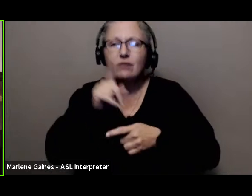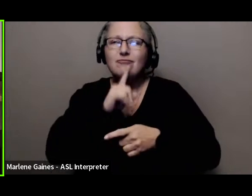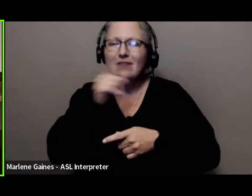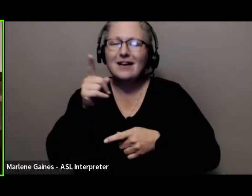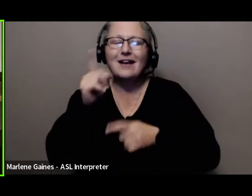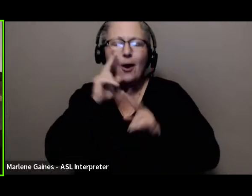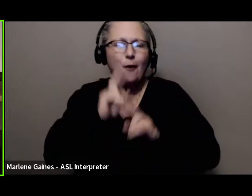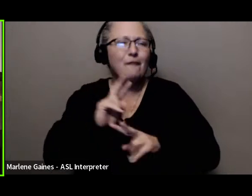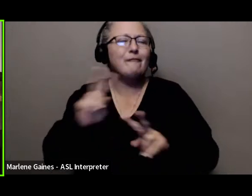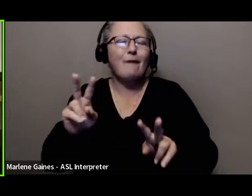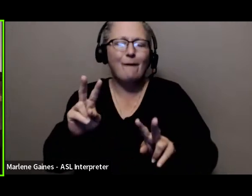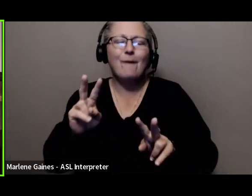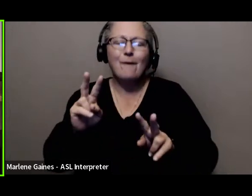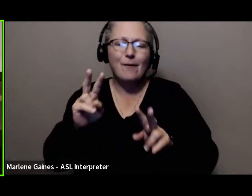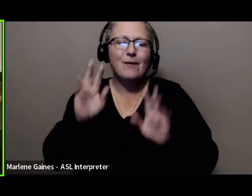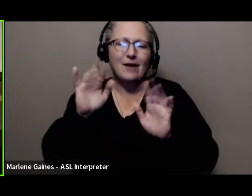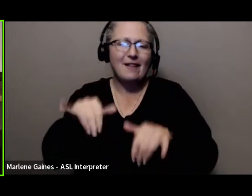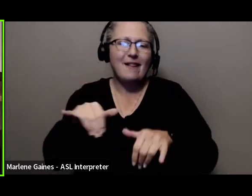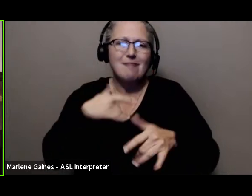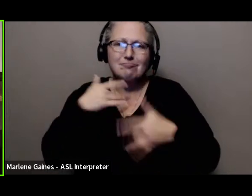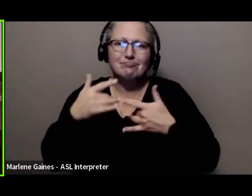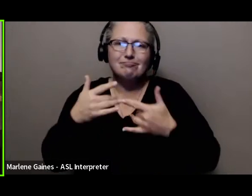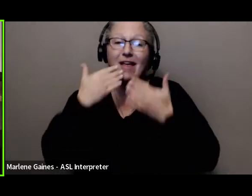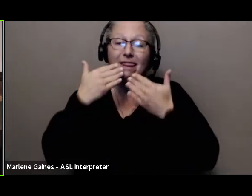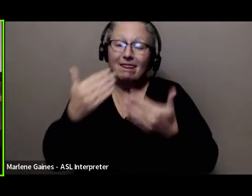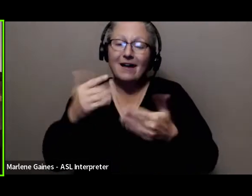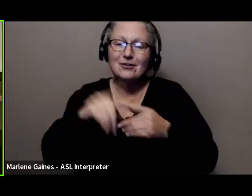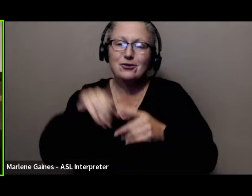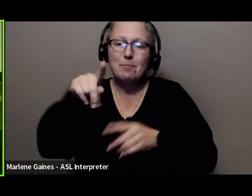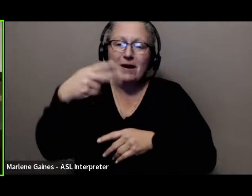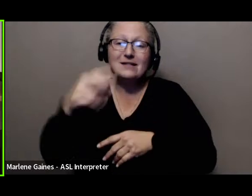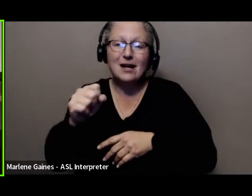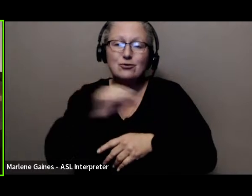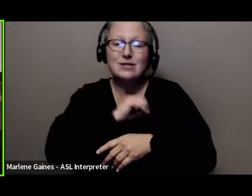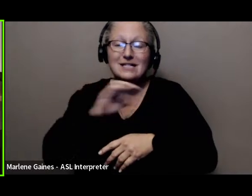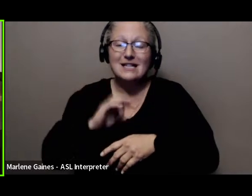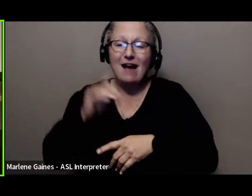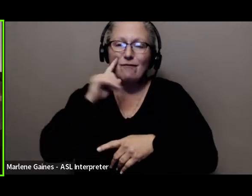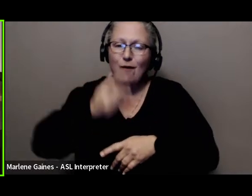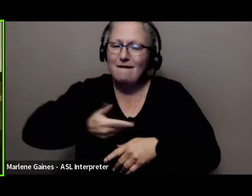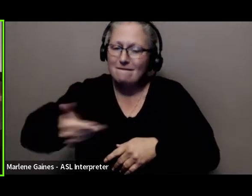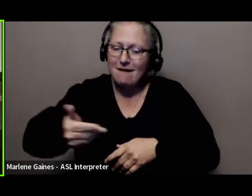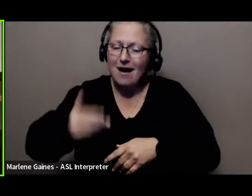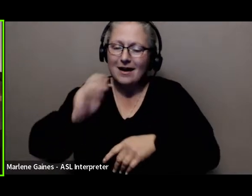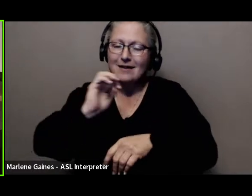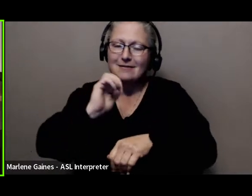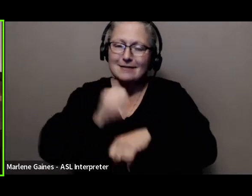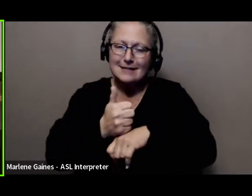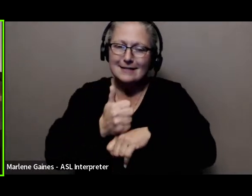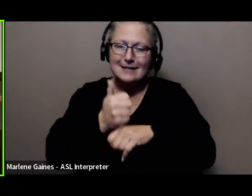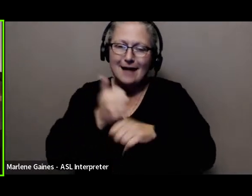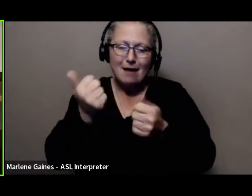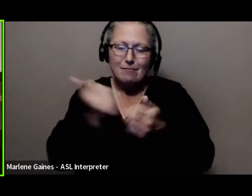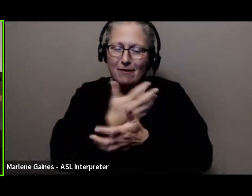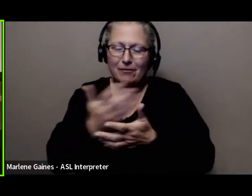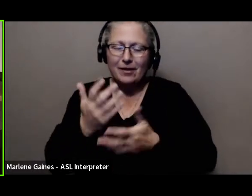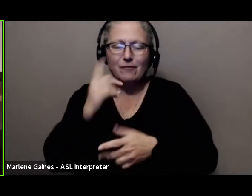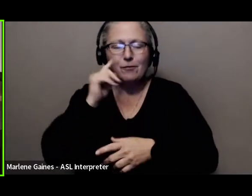really looking forward to that. So big thanks to Peninsula High School staff for the invite and for setting all of that